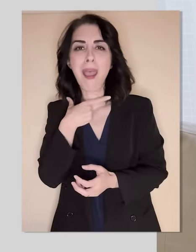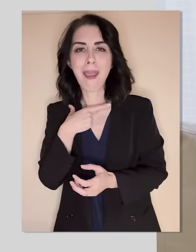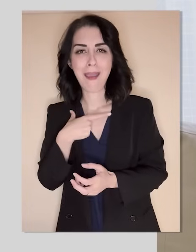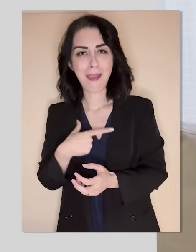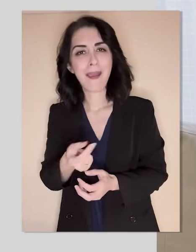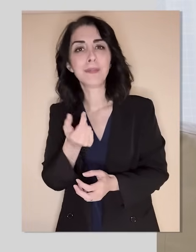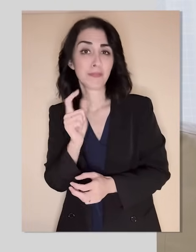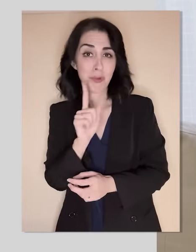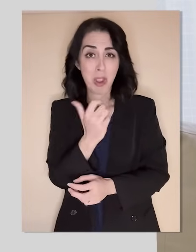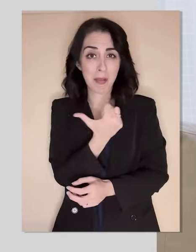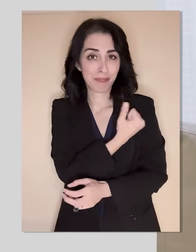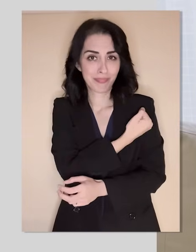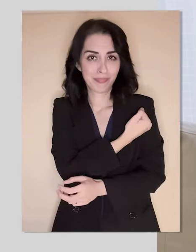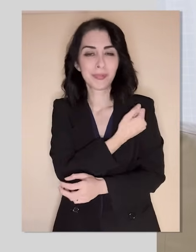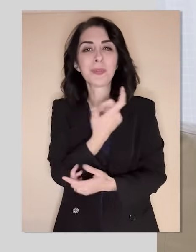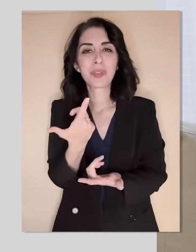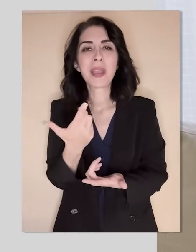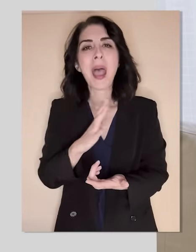one that's available